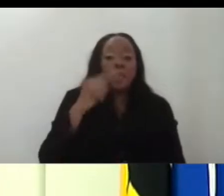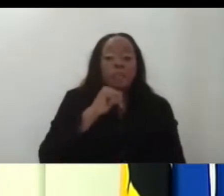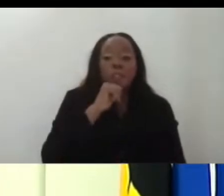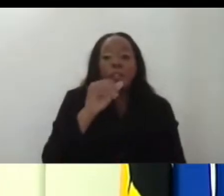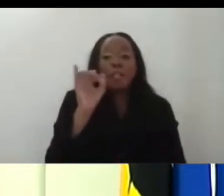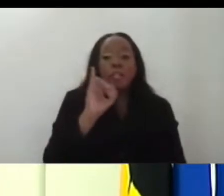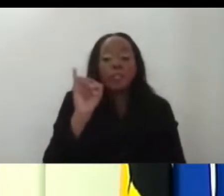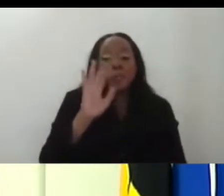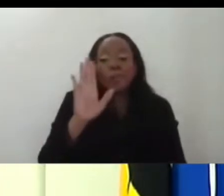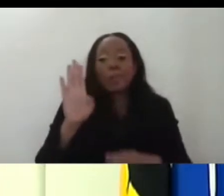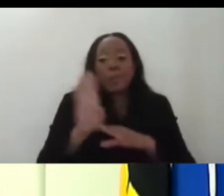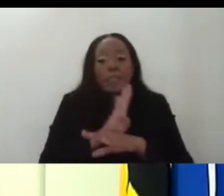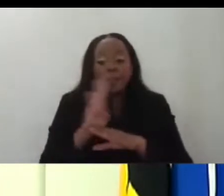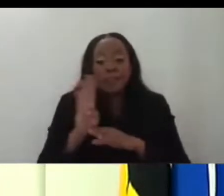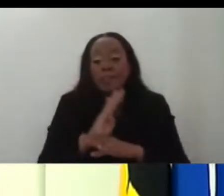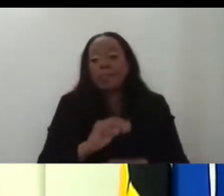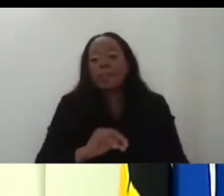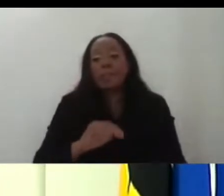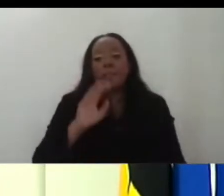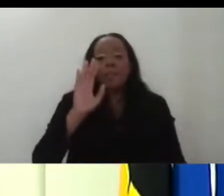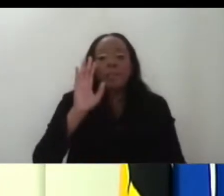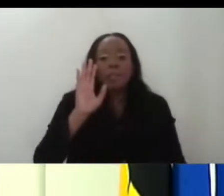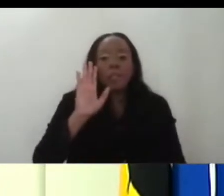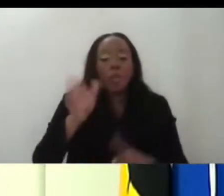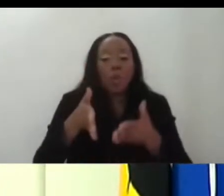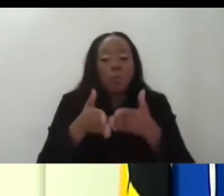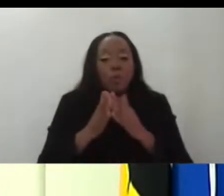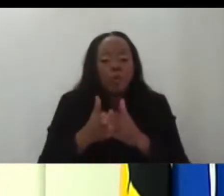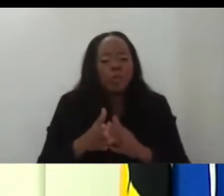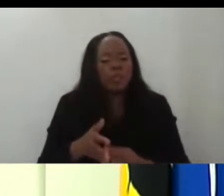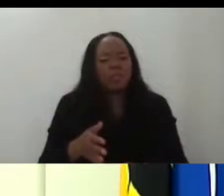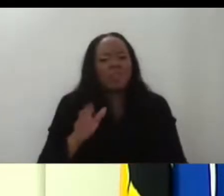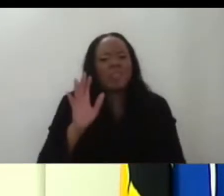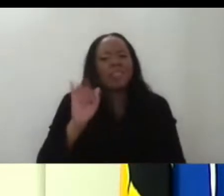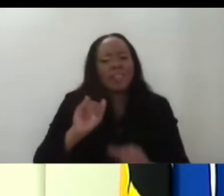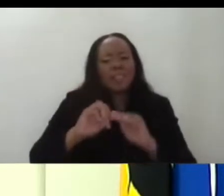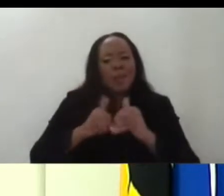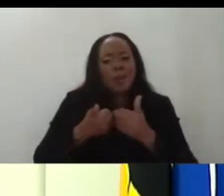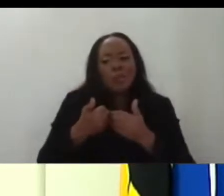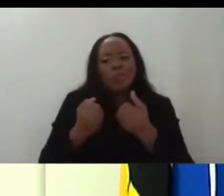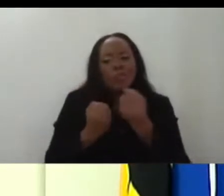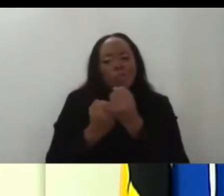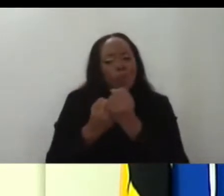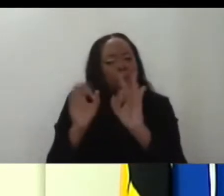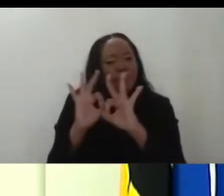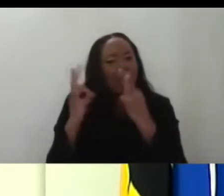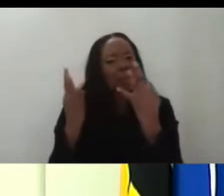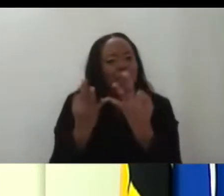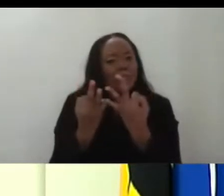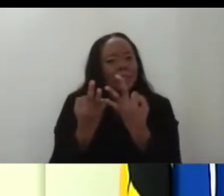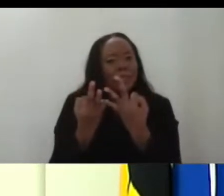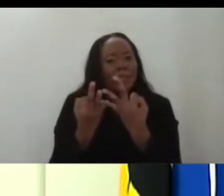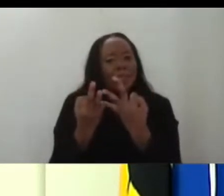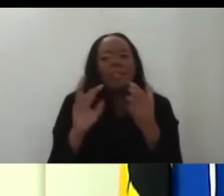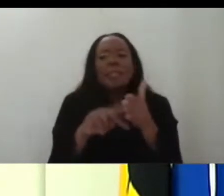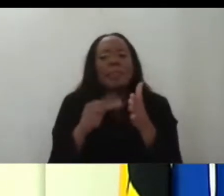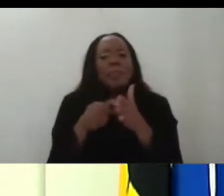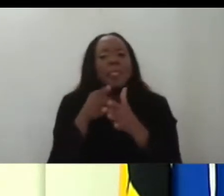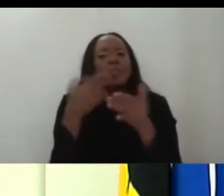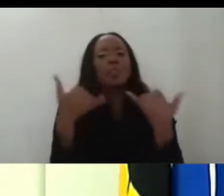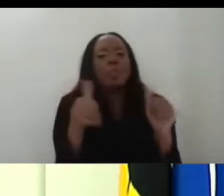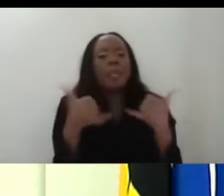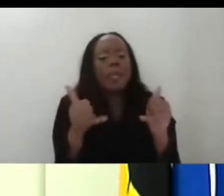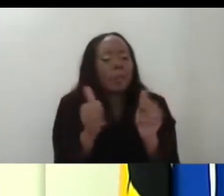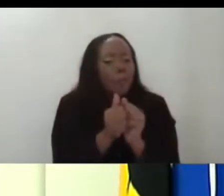on to make money and to feed your family, then you're playing with your future